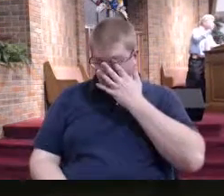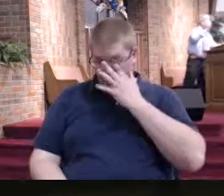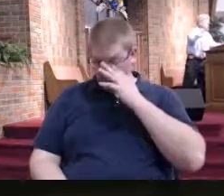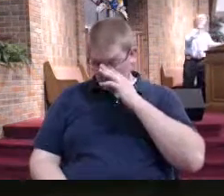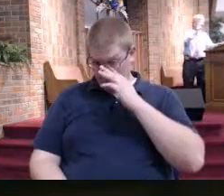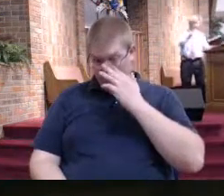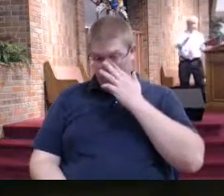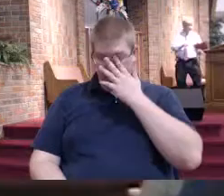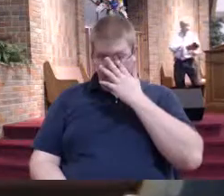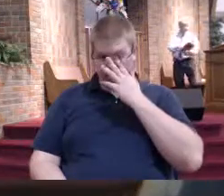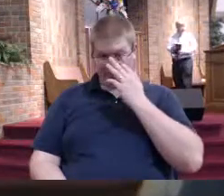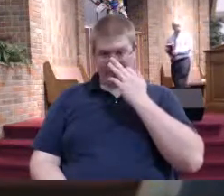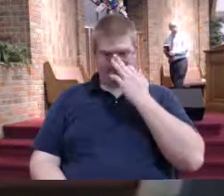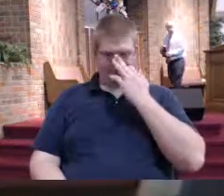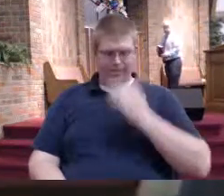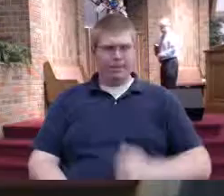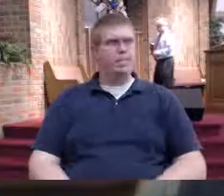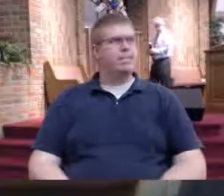eyes.